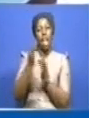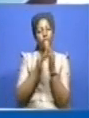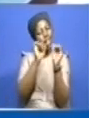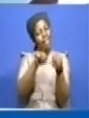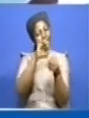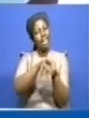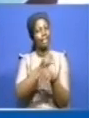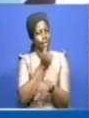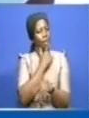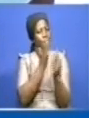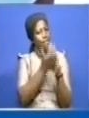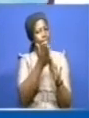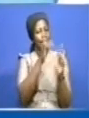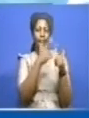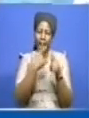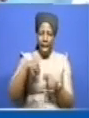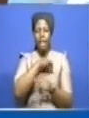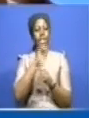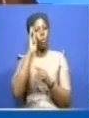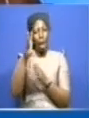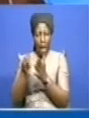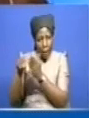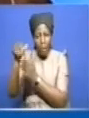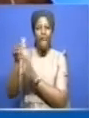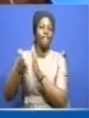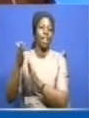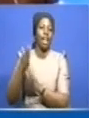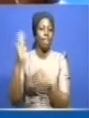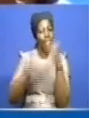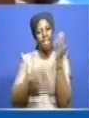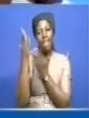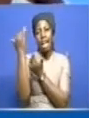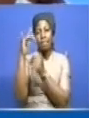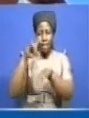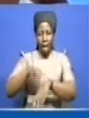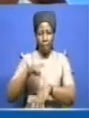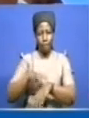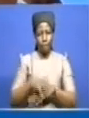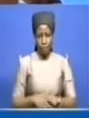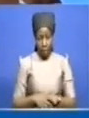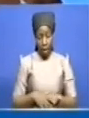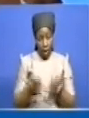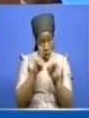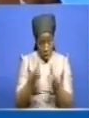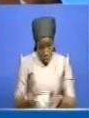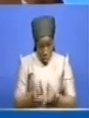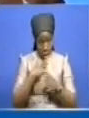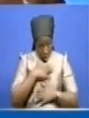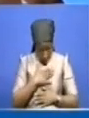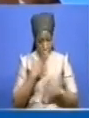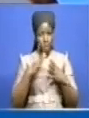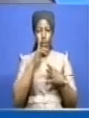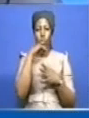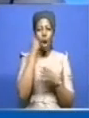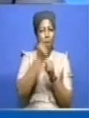faster, we will do it a lot faster than the predictions that have been made. And Your Excellency, among the people who are dealing with this issue